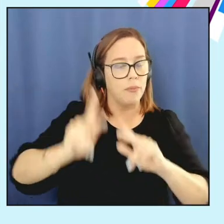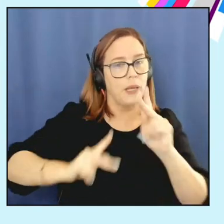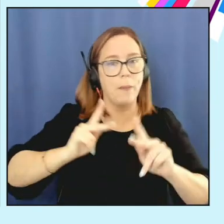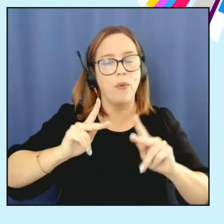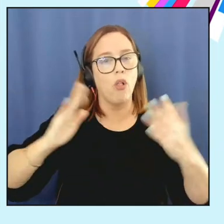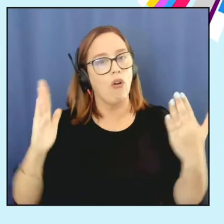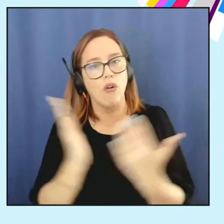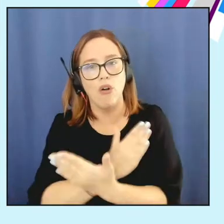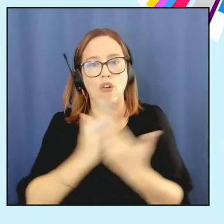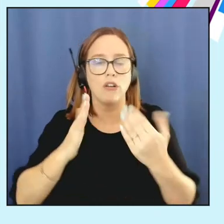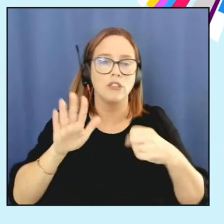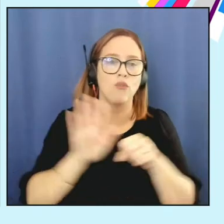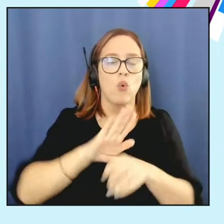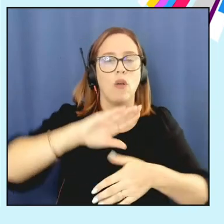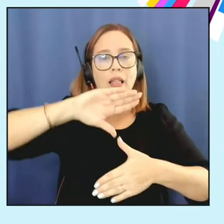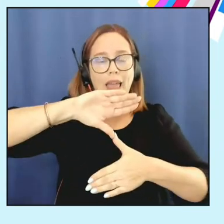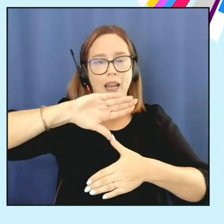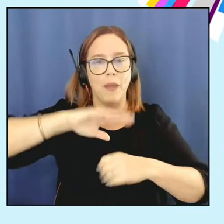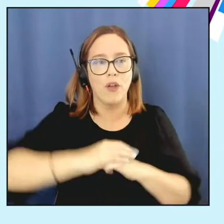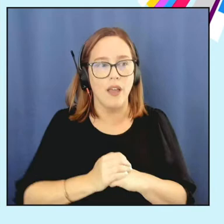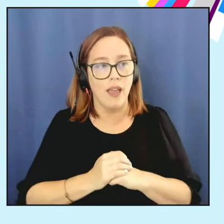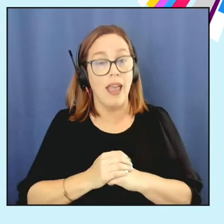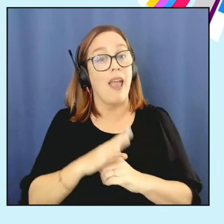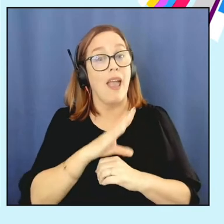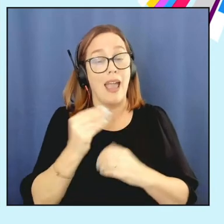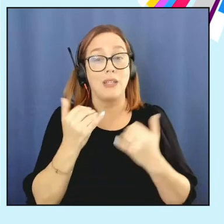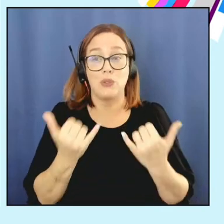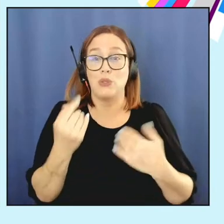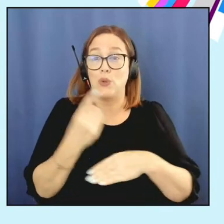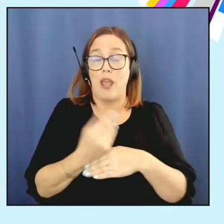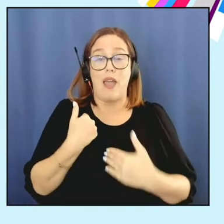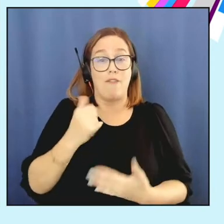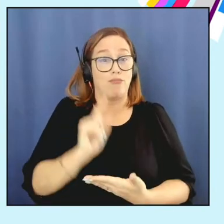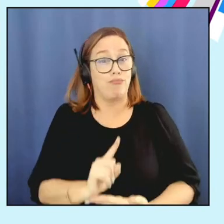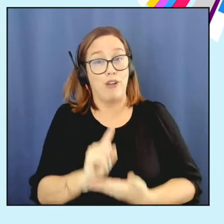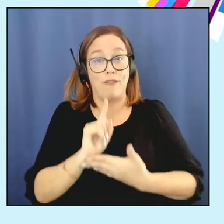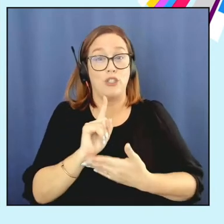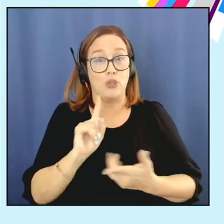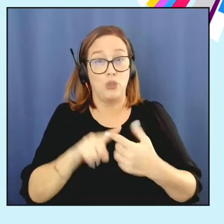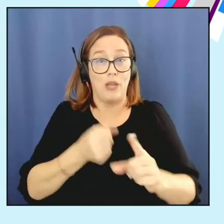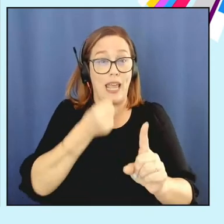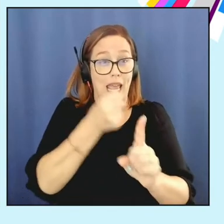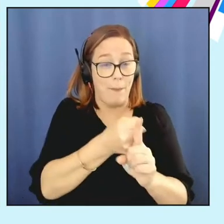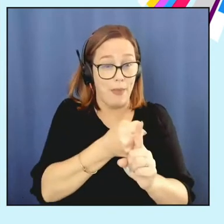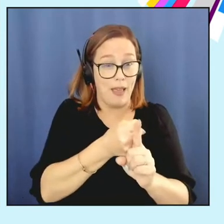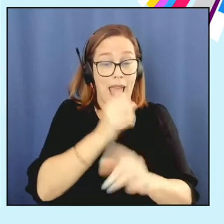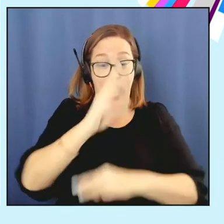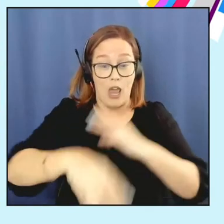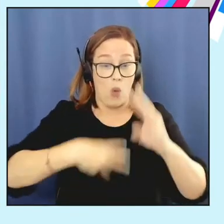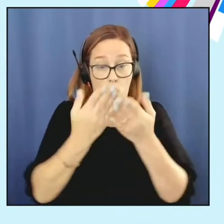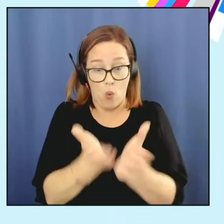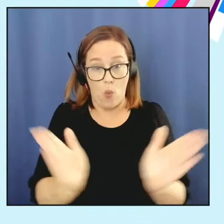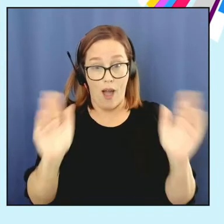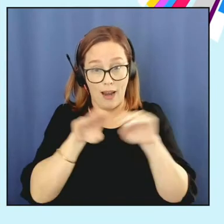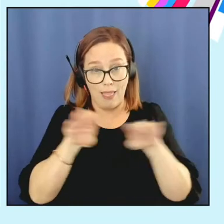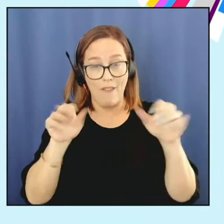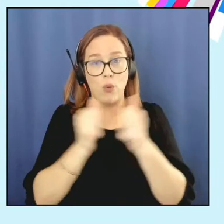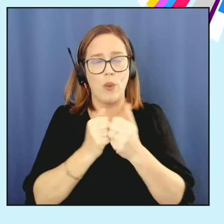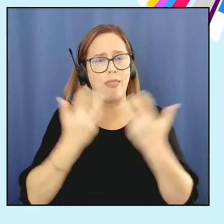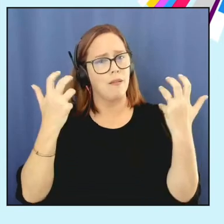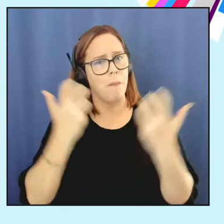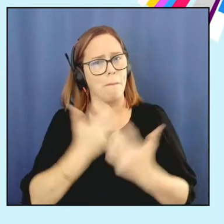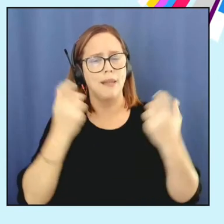Latin America. And even today, I'm given the privilege to impact at a worldwide level with this amazing event.